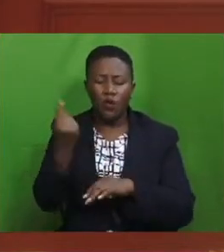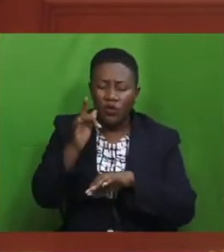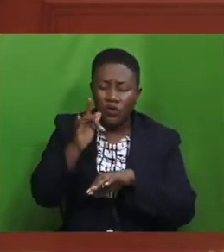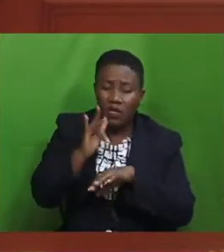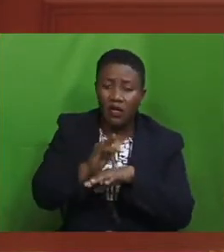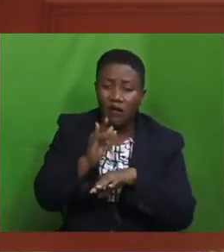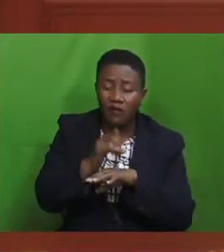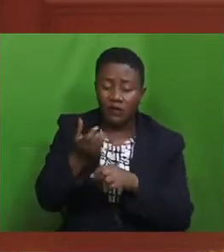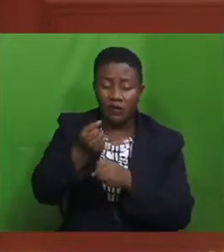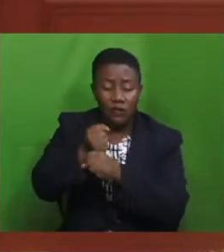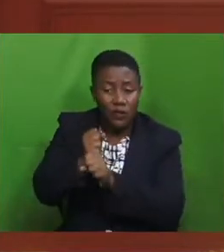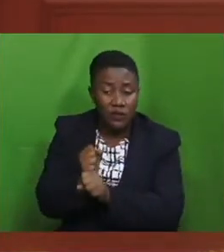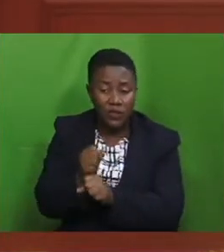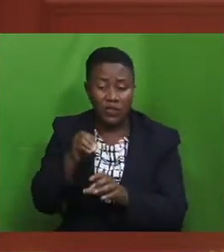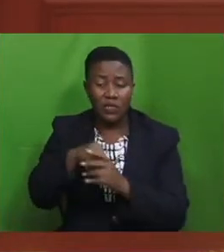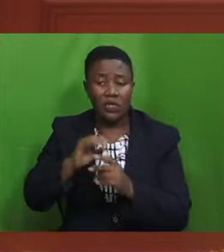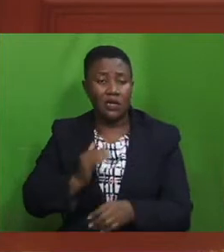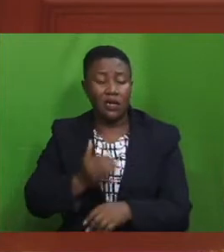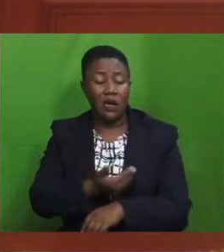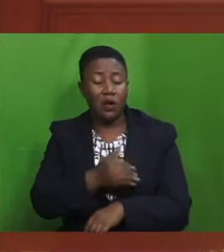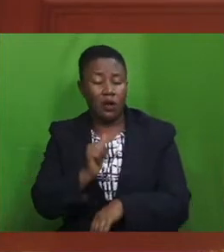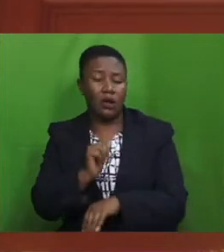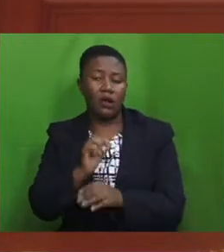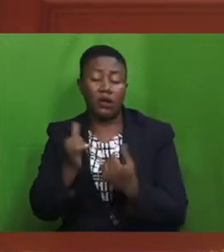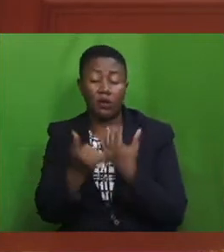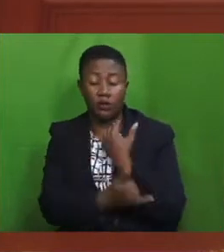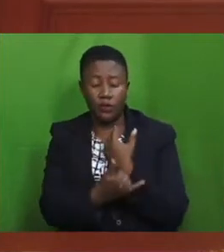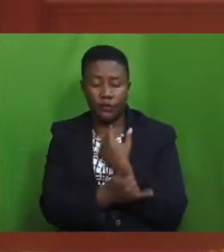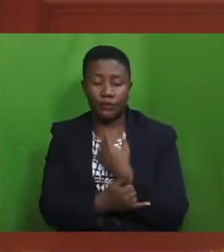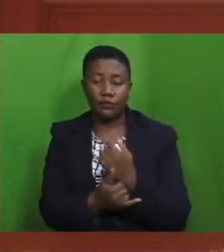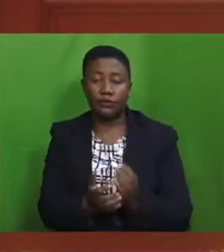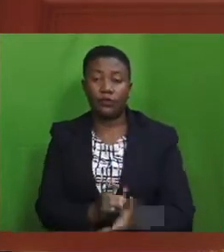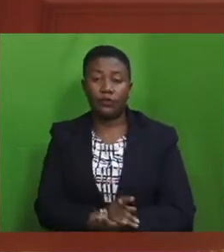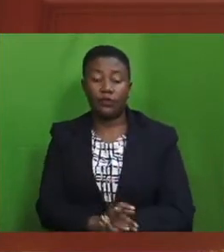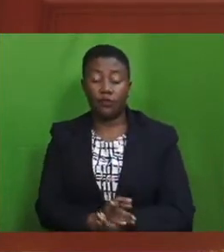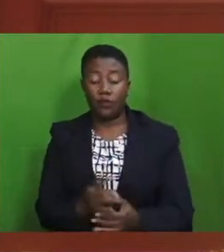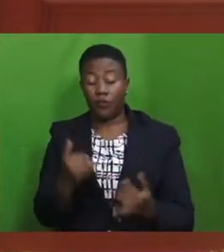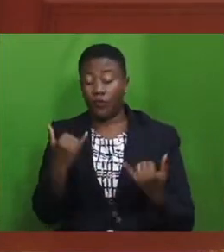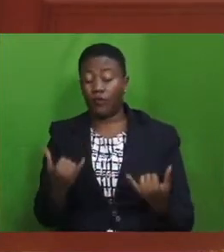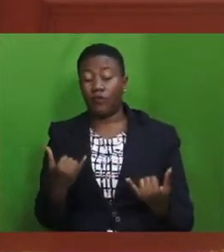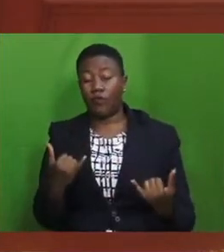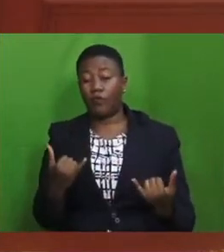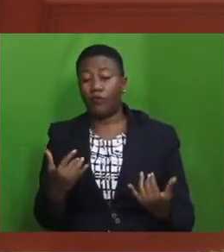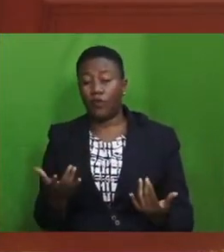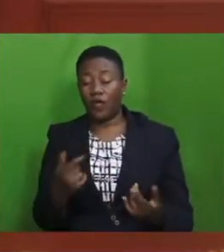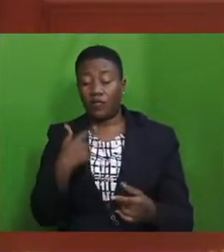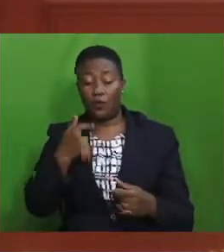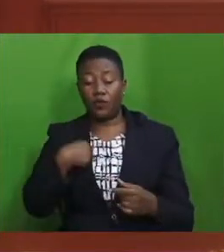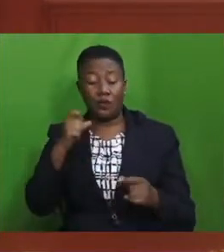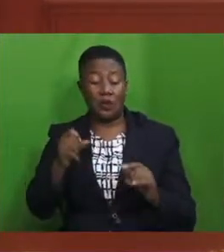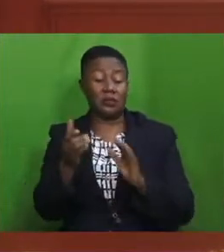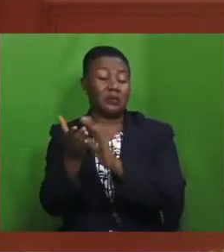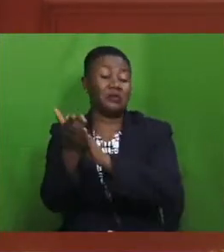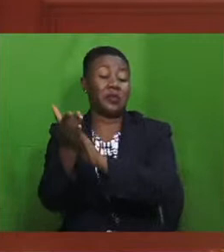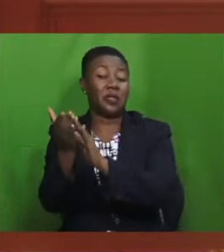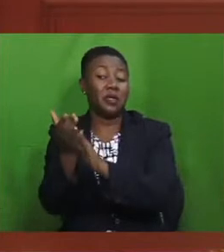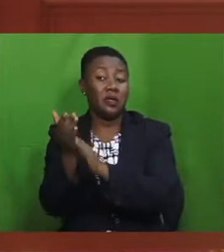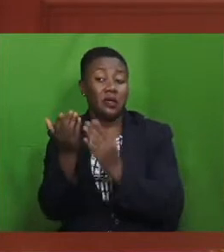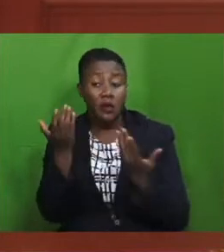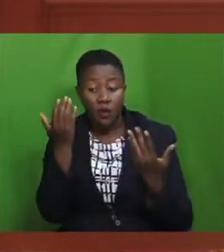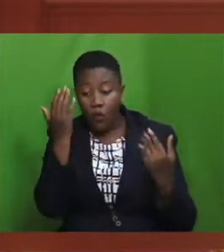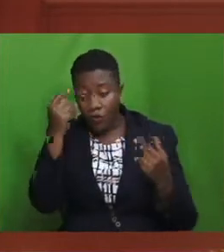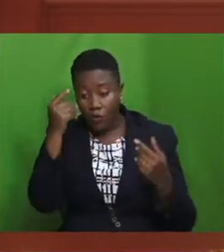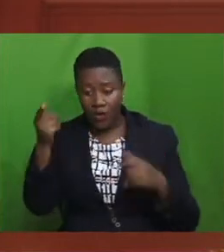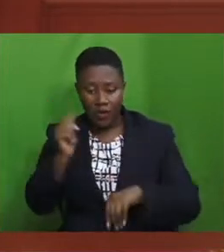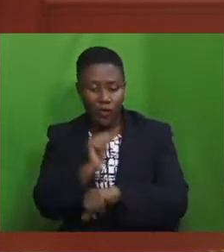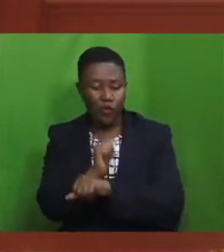of our country. Mr. Speaker, now they say we should hail them because they are doing